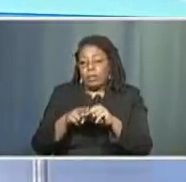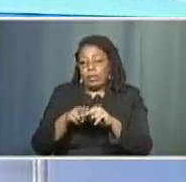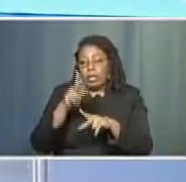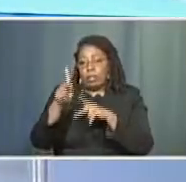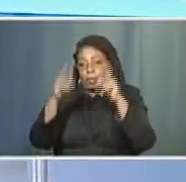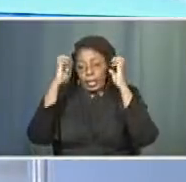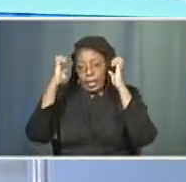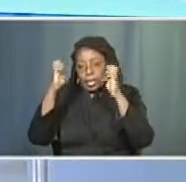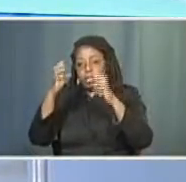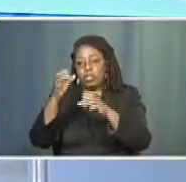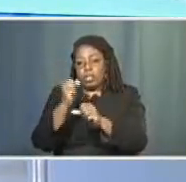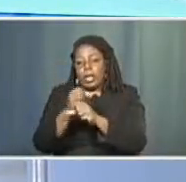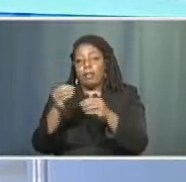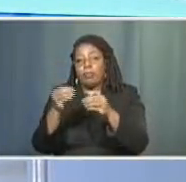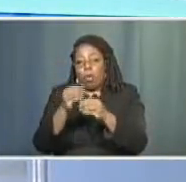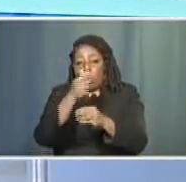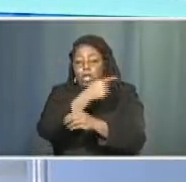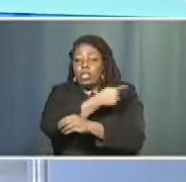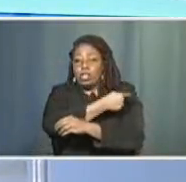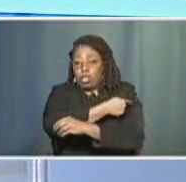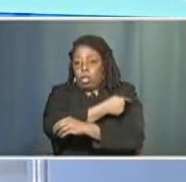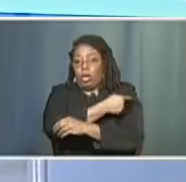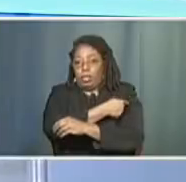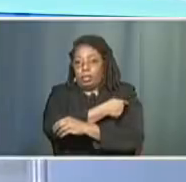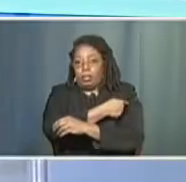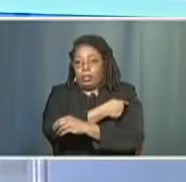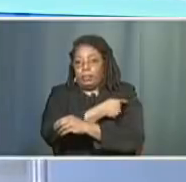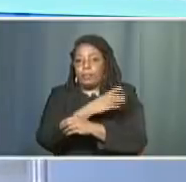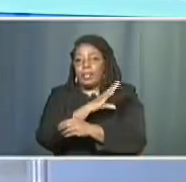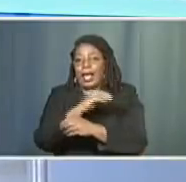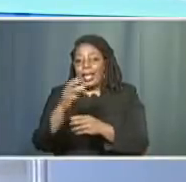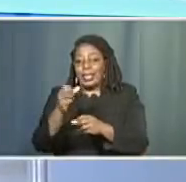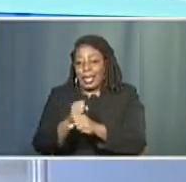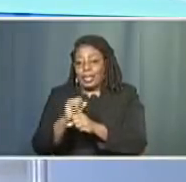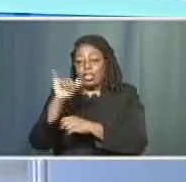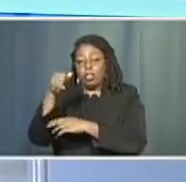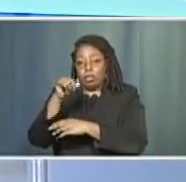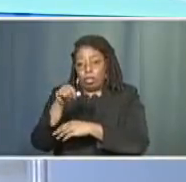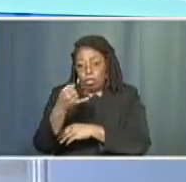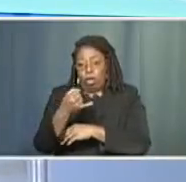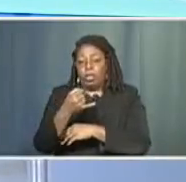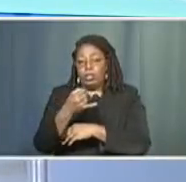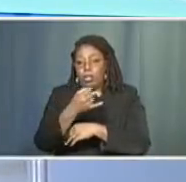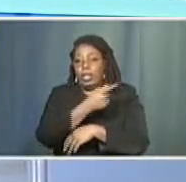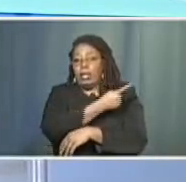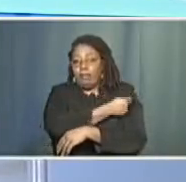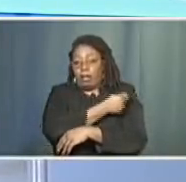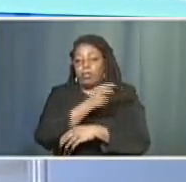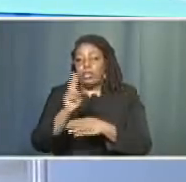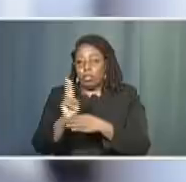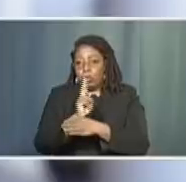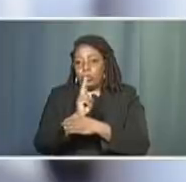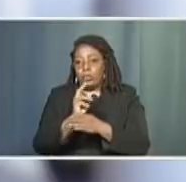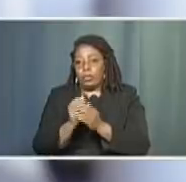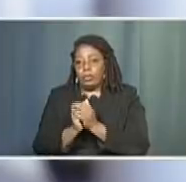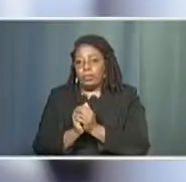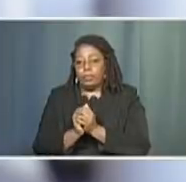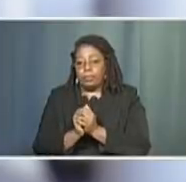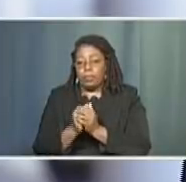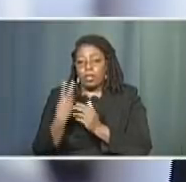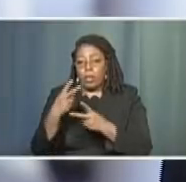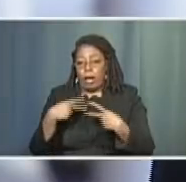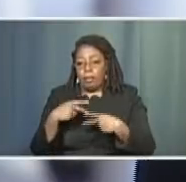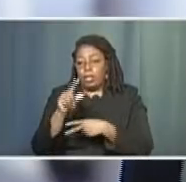campaign to get more shots in arms and to ultimately get the Johnson & Johnson shots used. We have